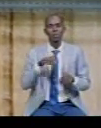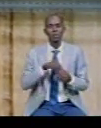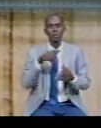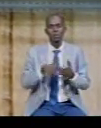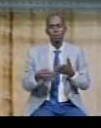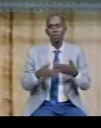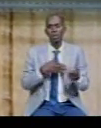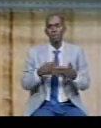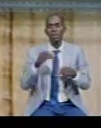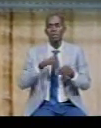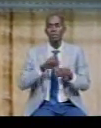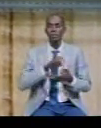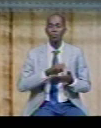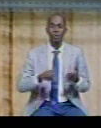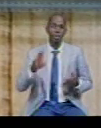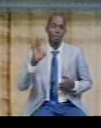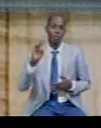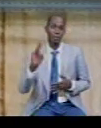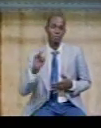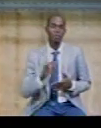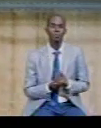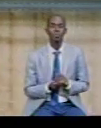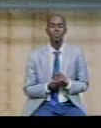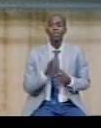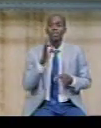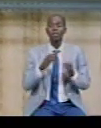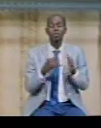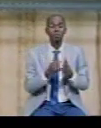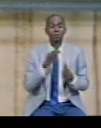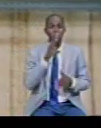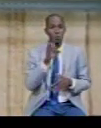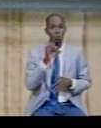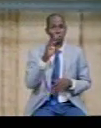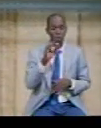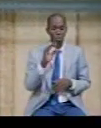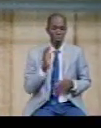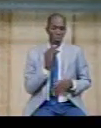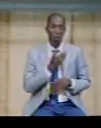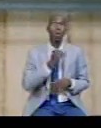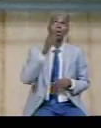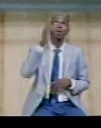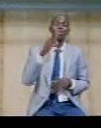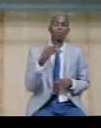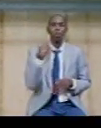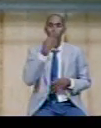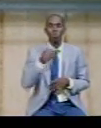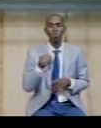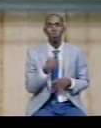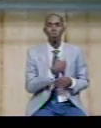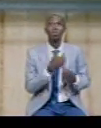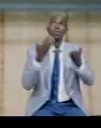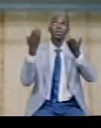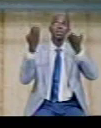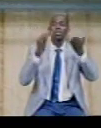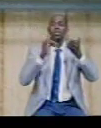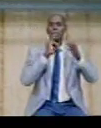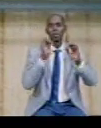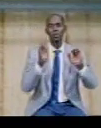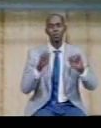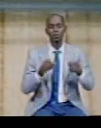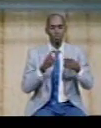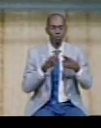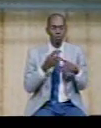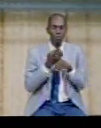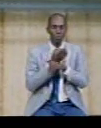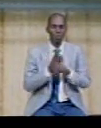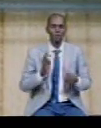Verse 17, if it be so, our God, whom we serve, is able to deliver